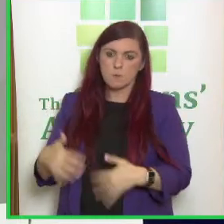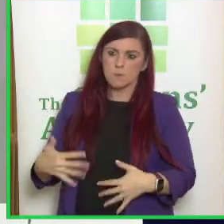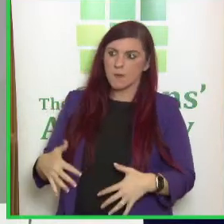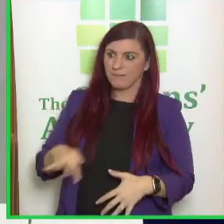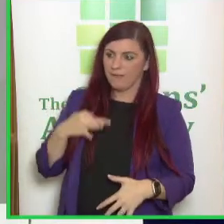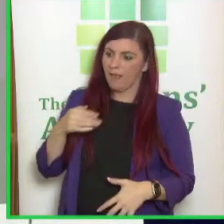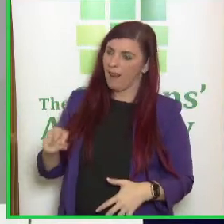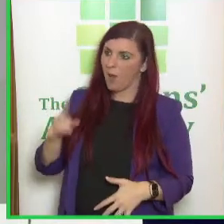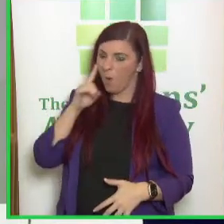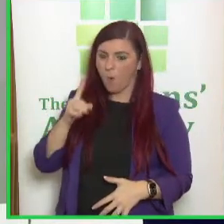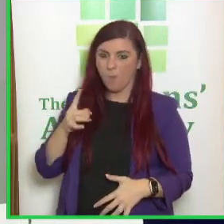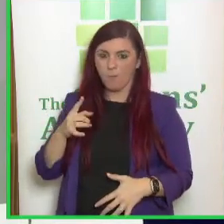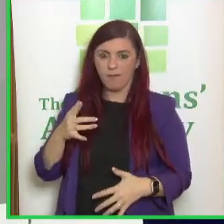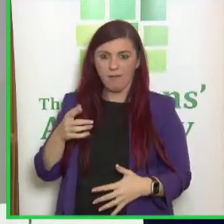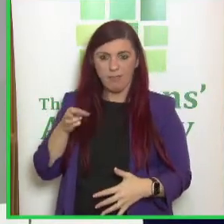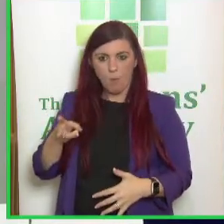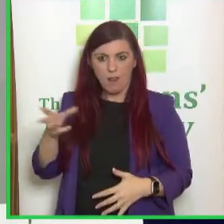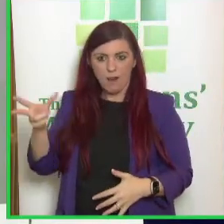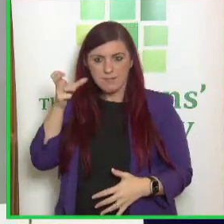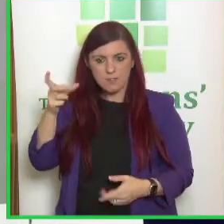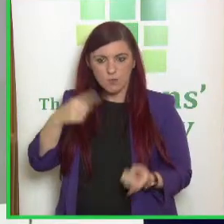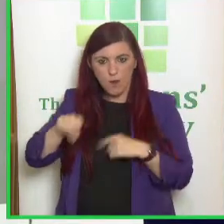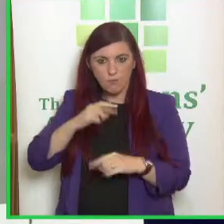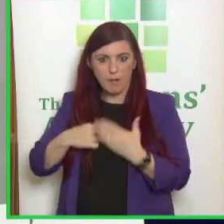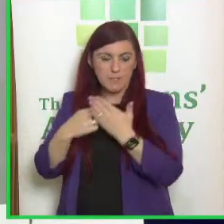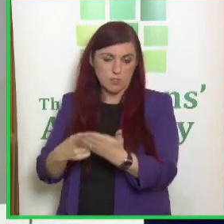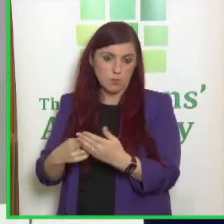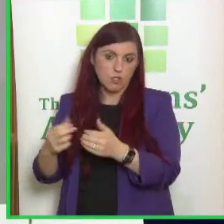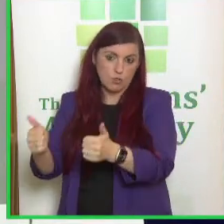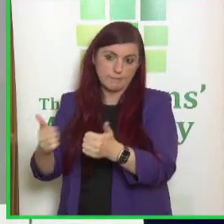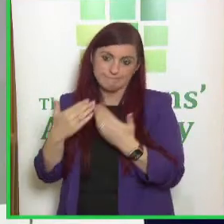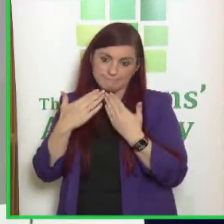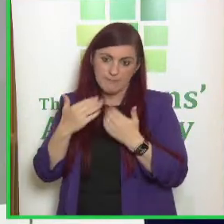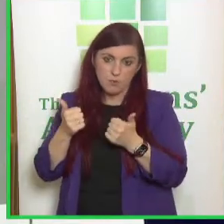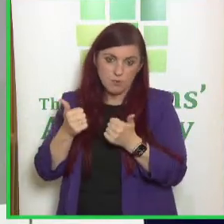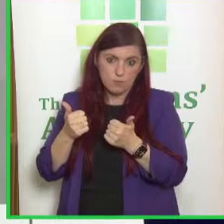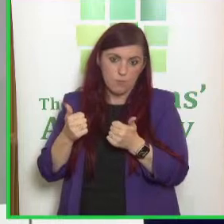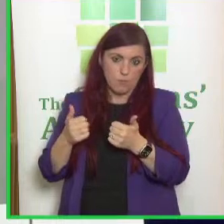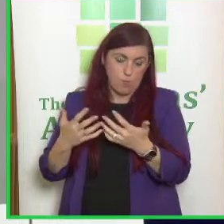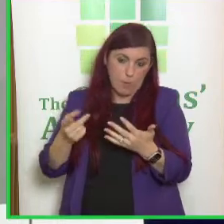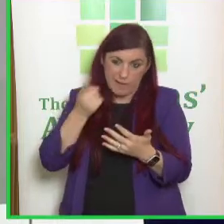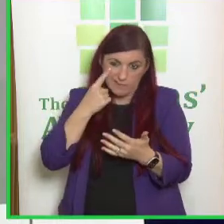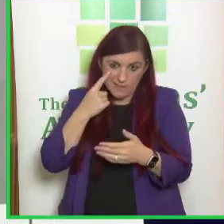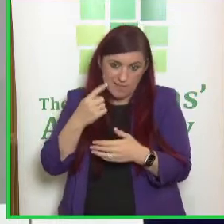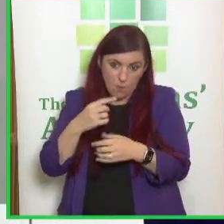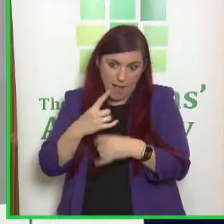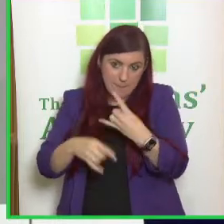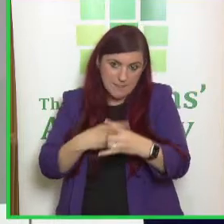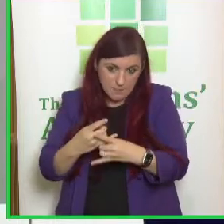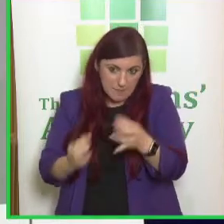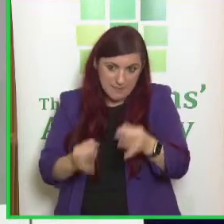hope and encouragement that this is good cross-party support, but again, that's up to the political system.